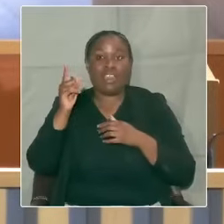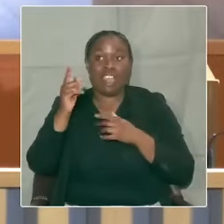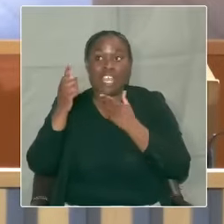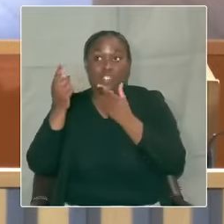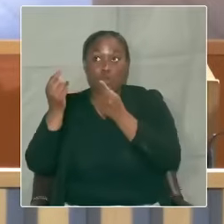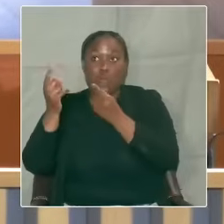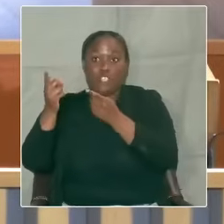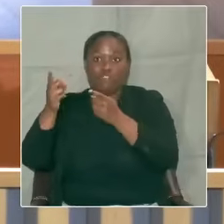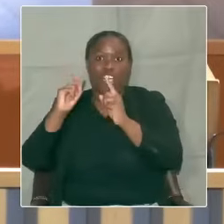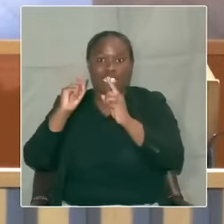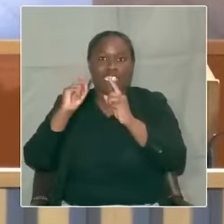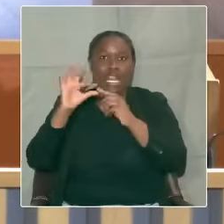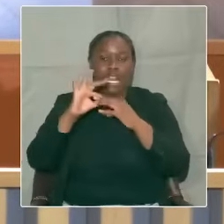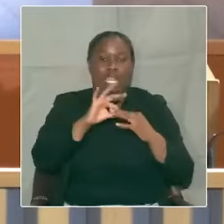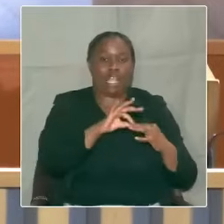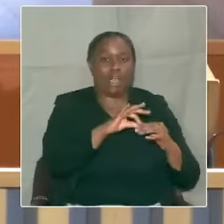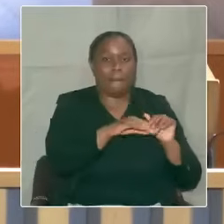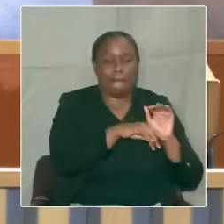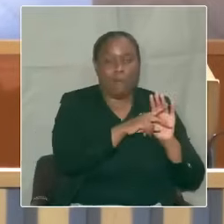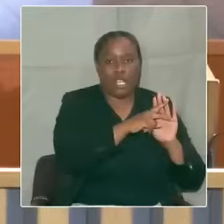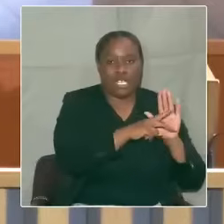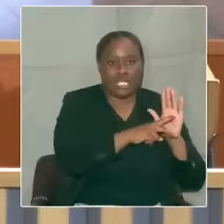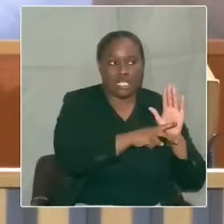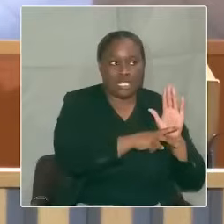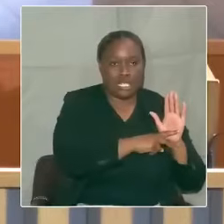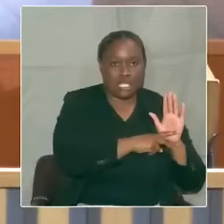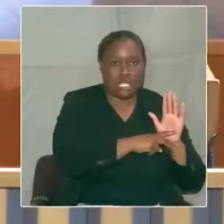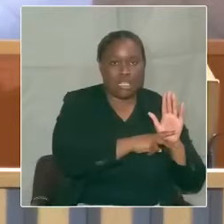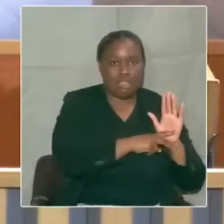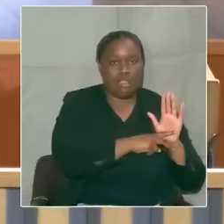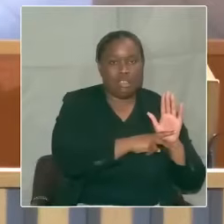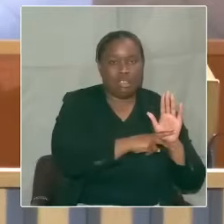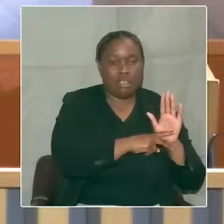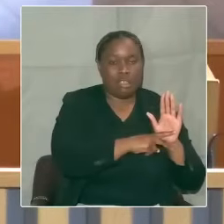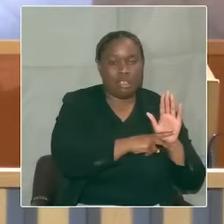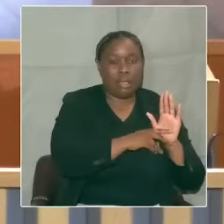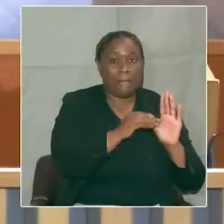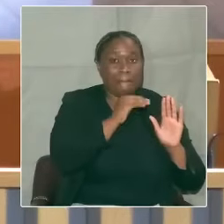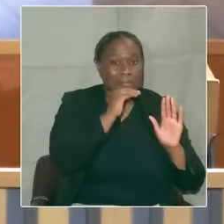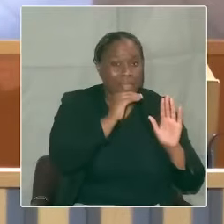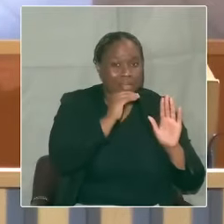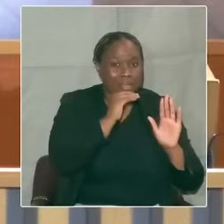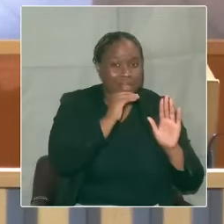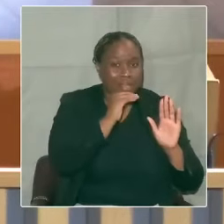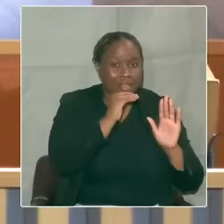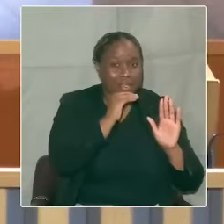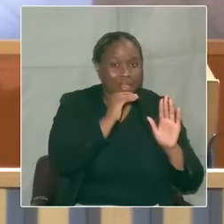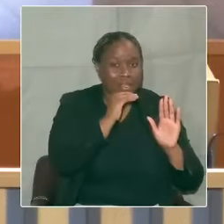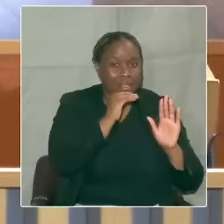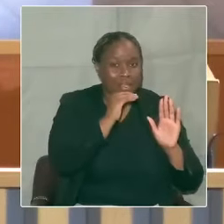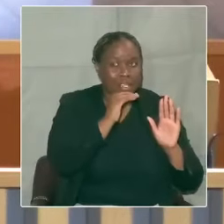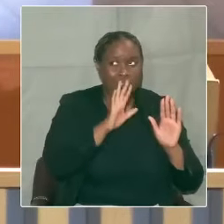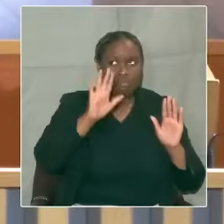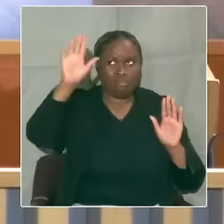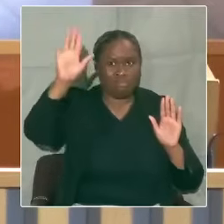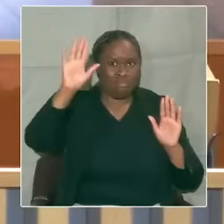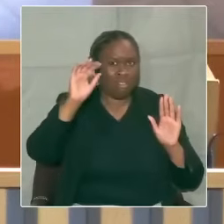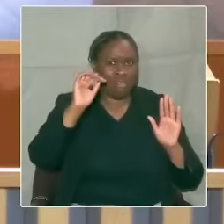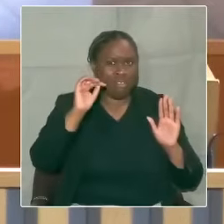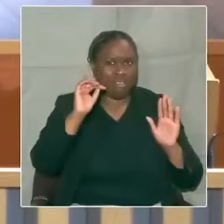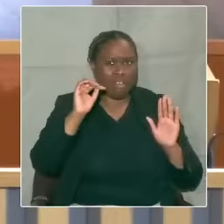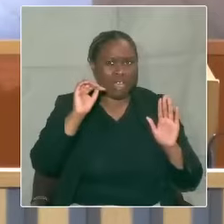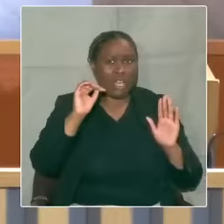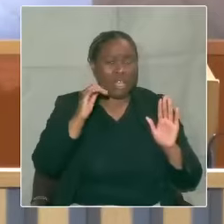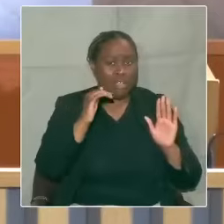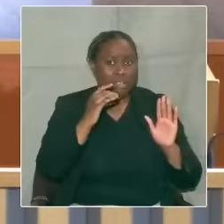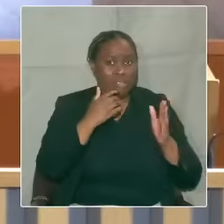then, but the then being an argument against the minister's entitlement